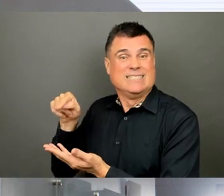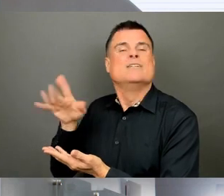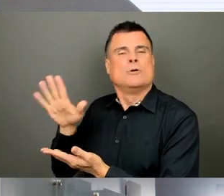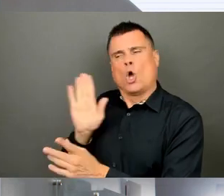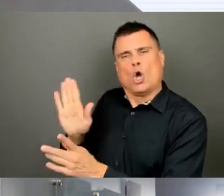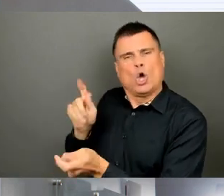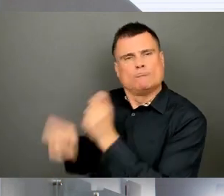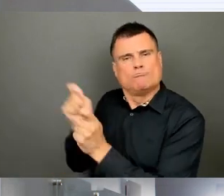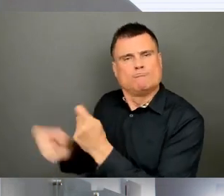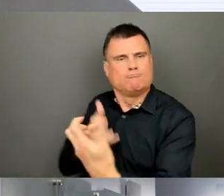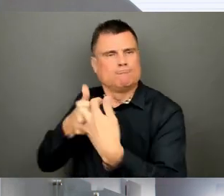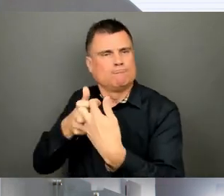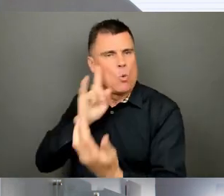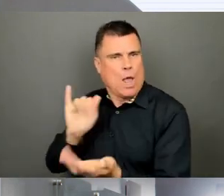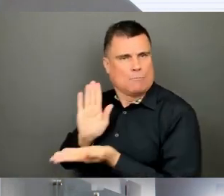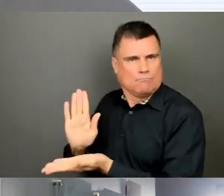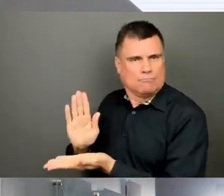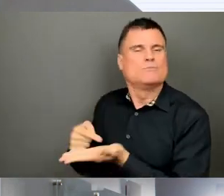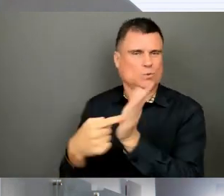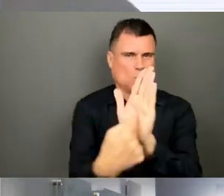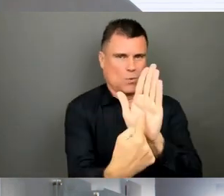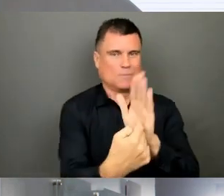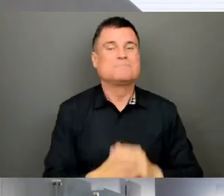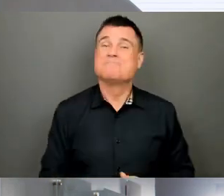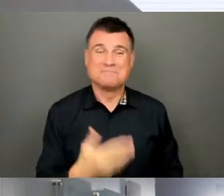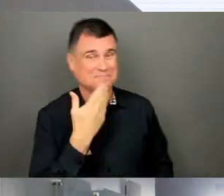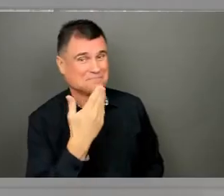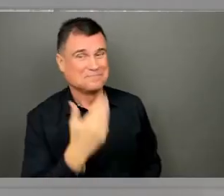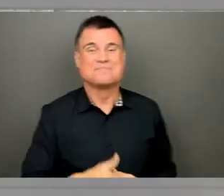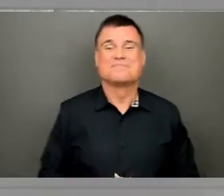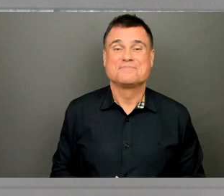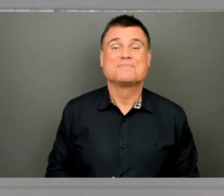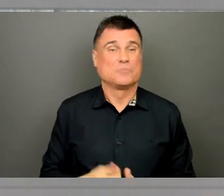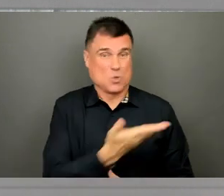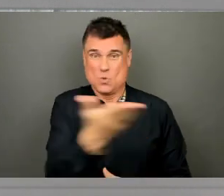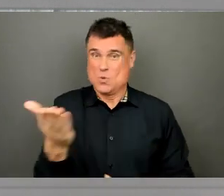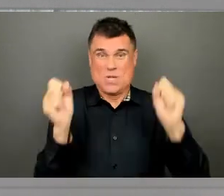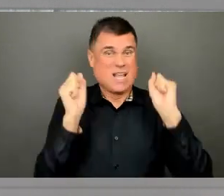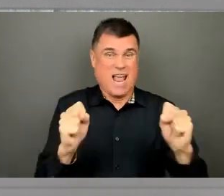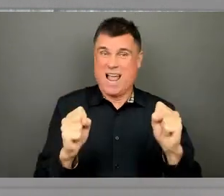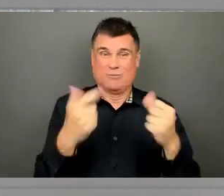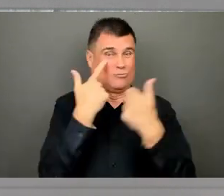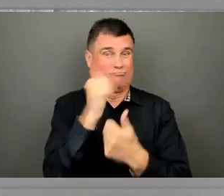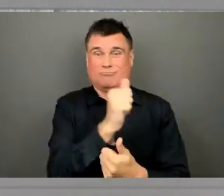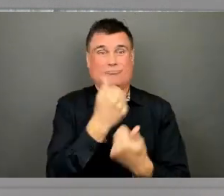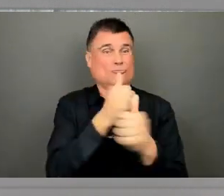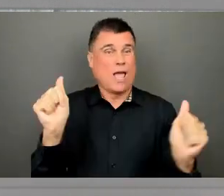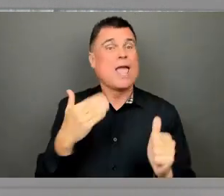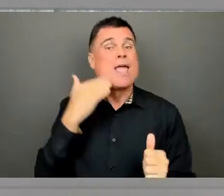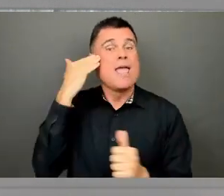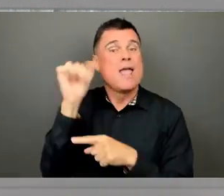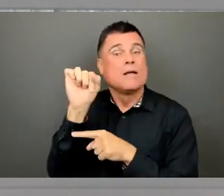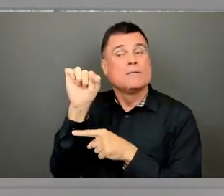thanks, Kelly. So with the adaptations, you can just stick with your head and try to move your head without your body. That's